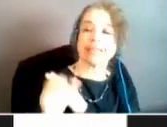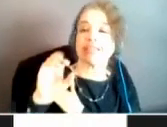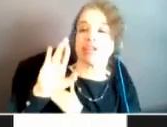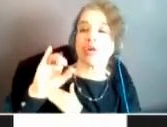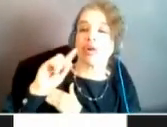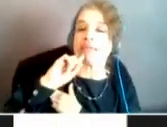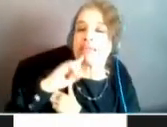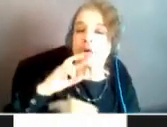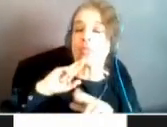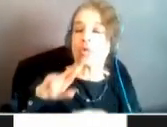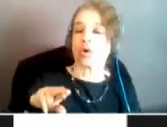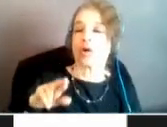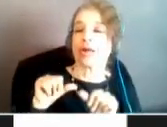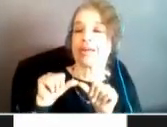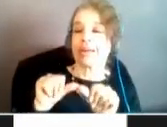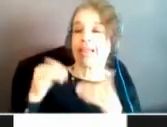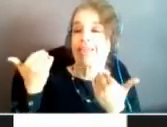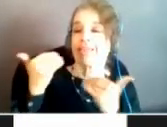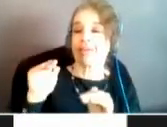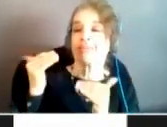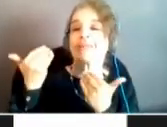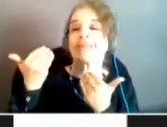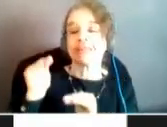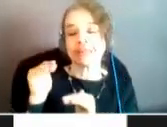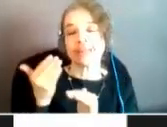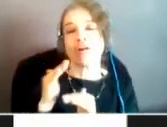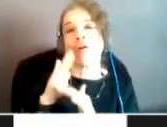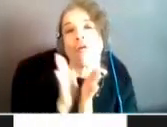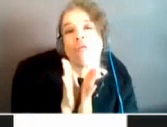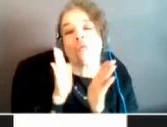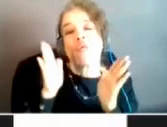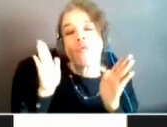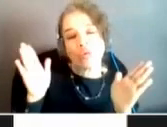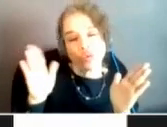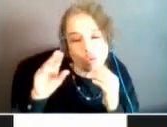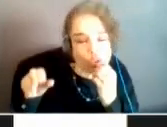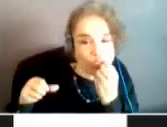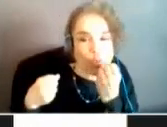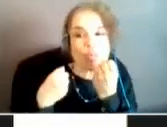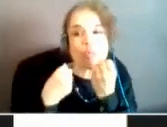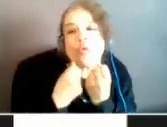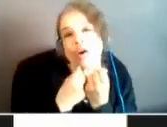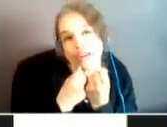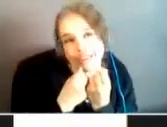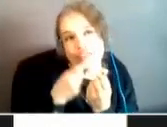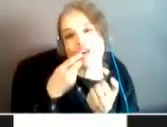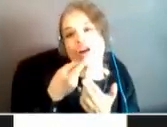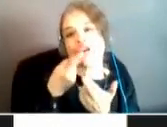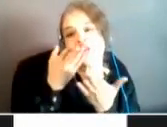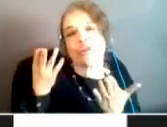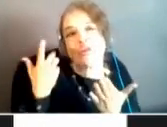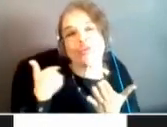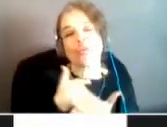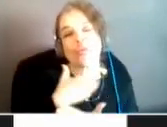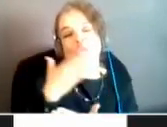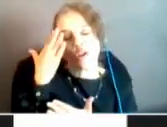response services remains limited, overall results prove supportive for such services. We